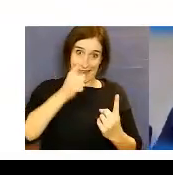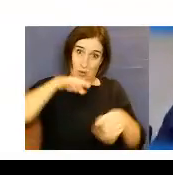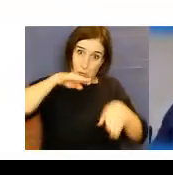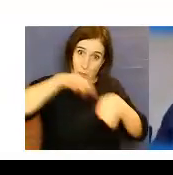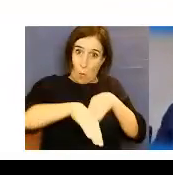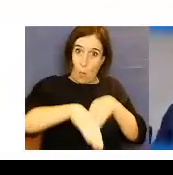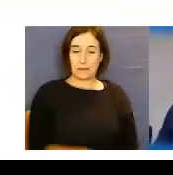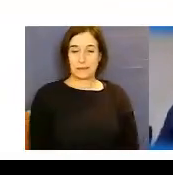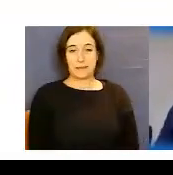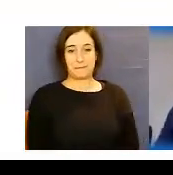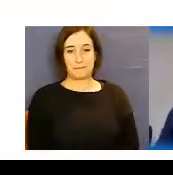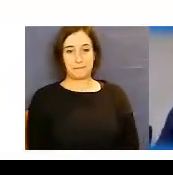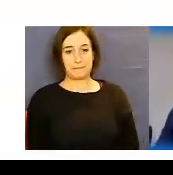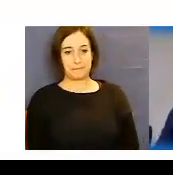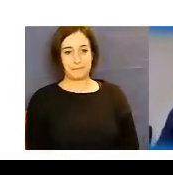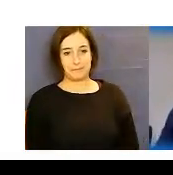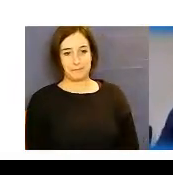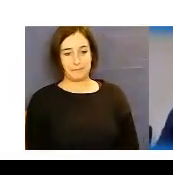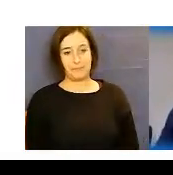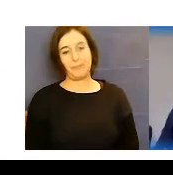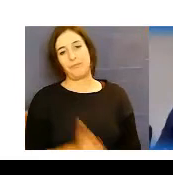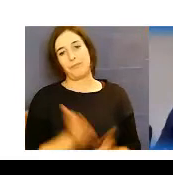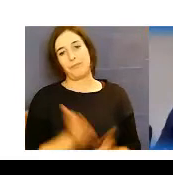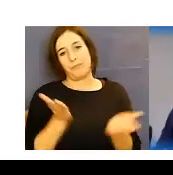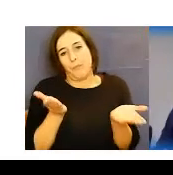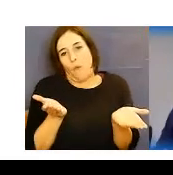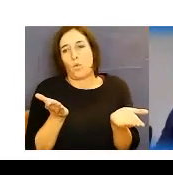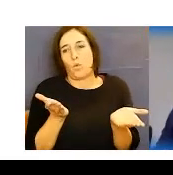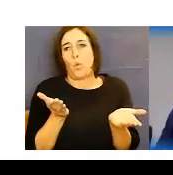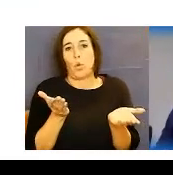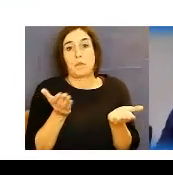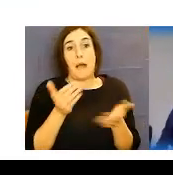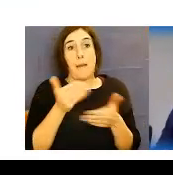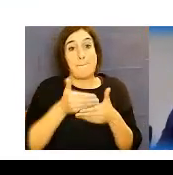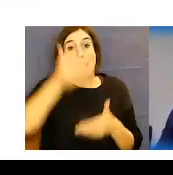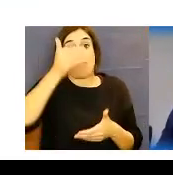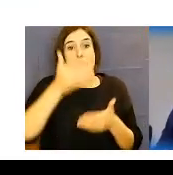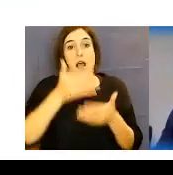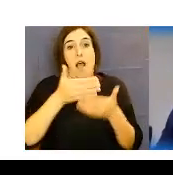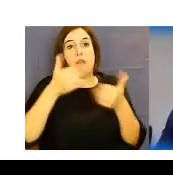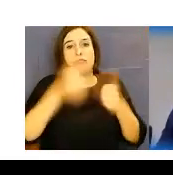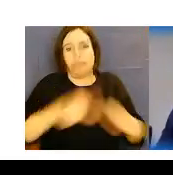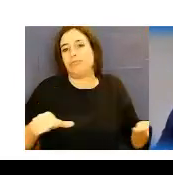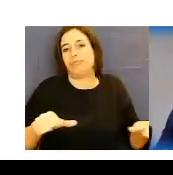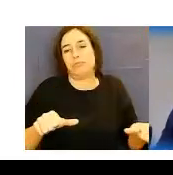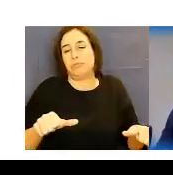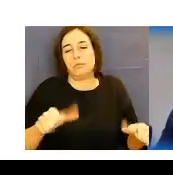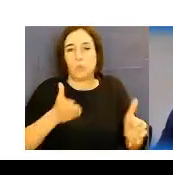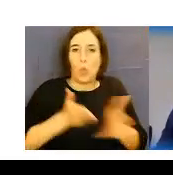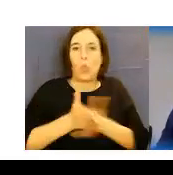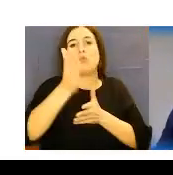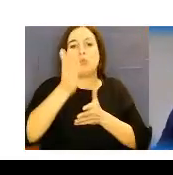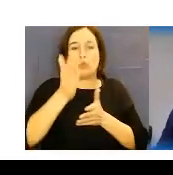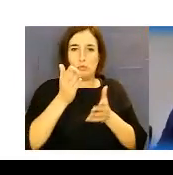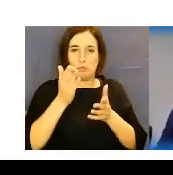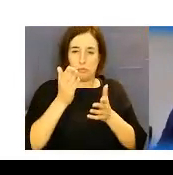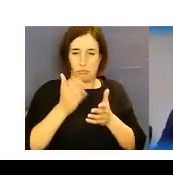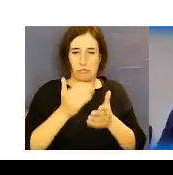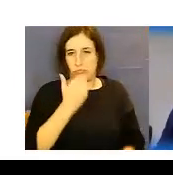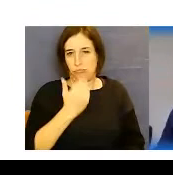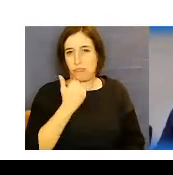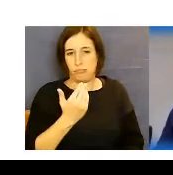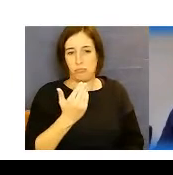So we obviously made a lot of, you know, progress in terms of overcoming barriers. So to give you an example, Luton Sporting Club has around